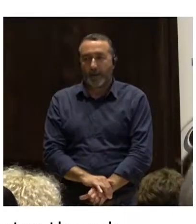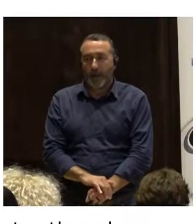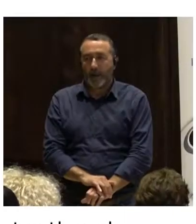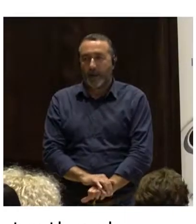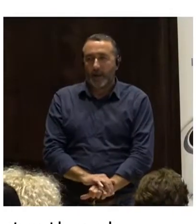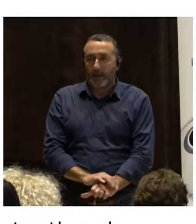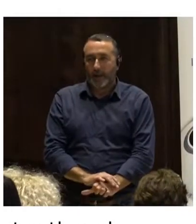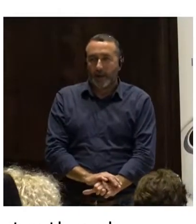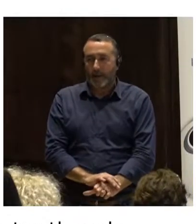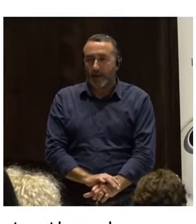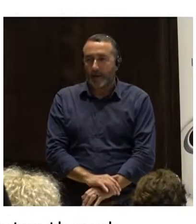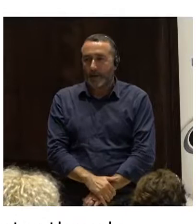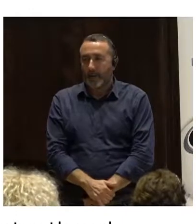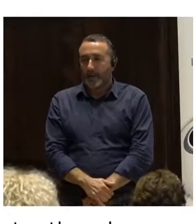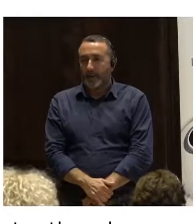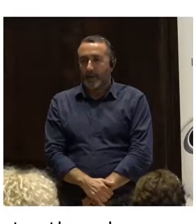Sí. Okay.